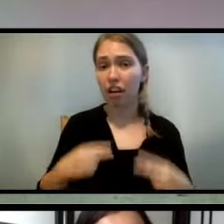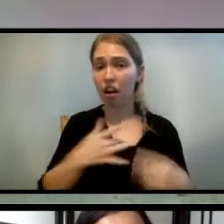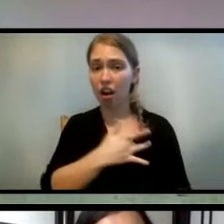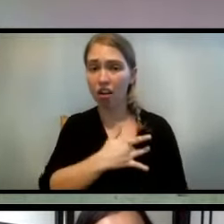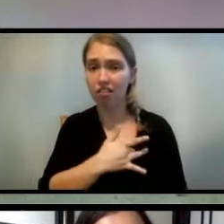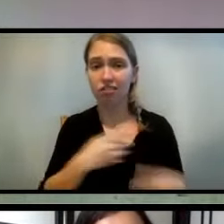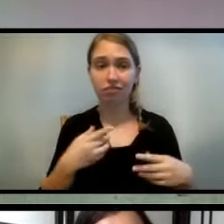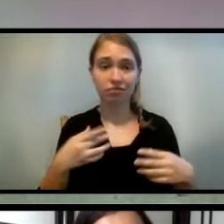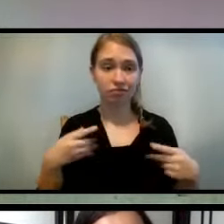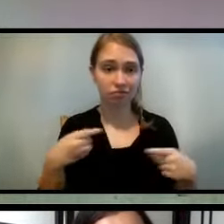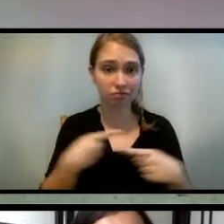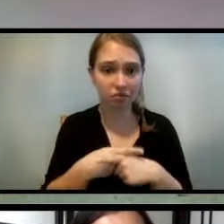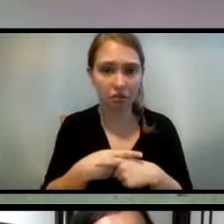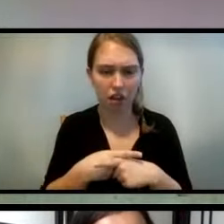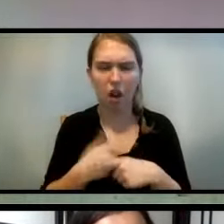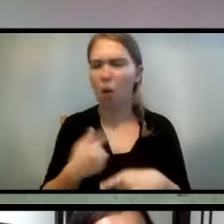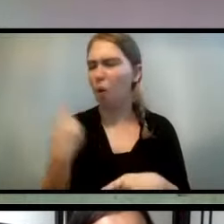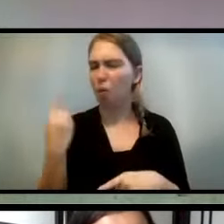feel hope.